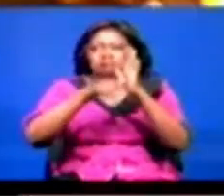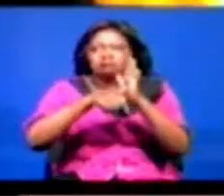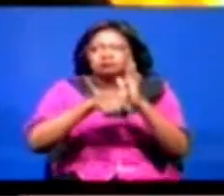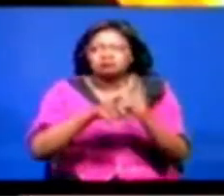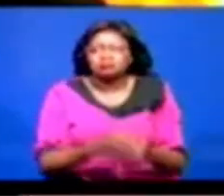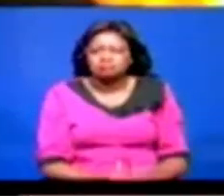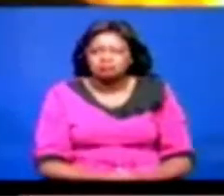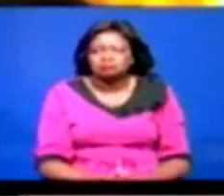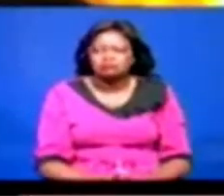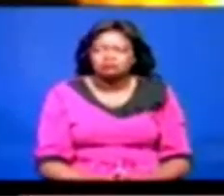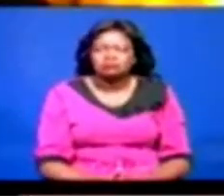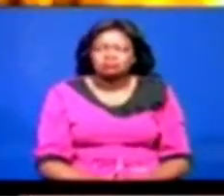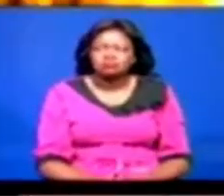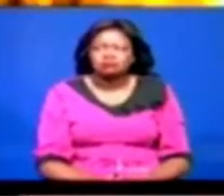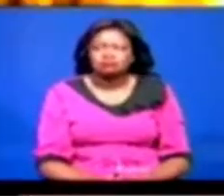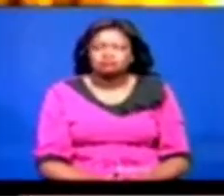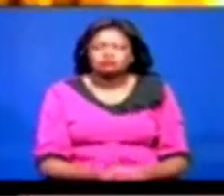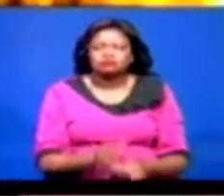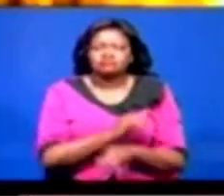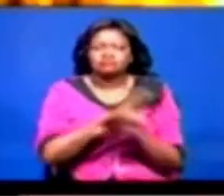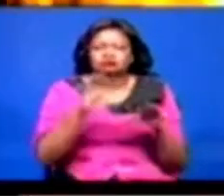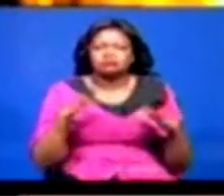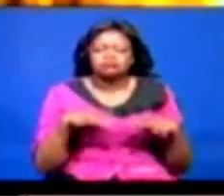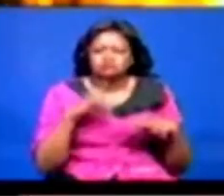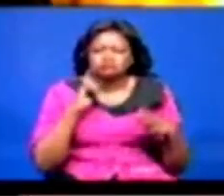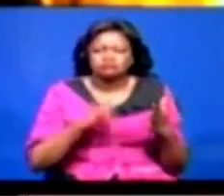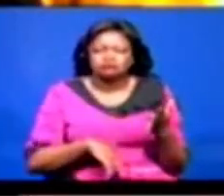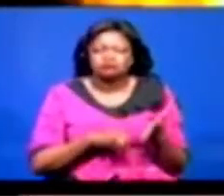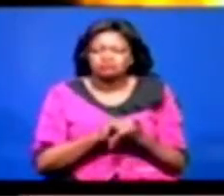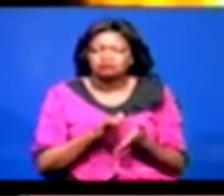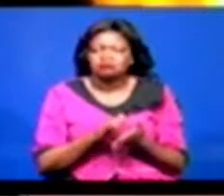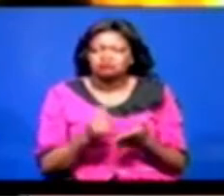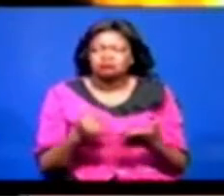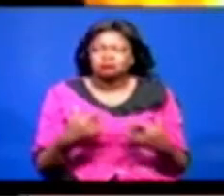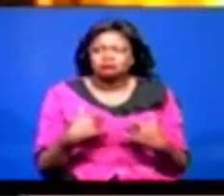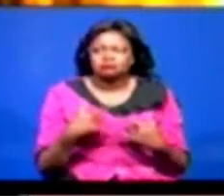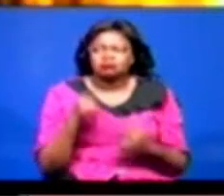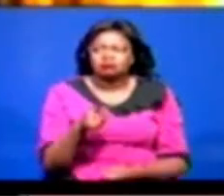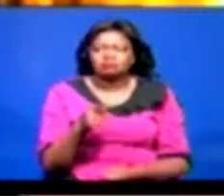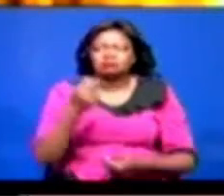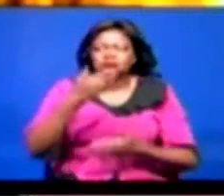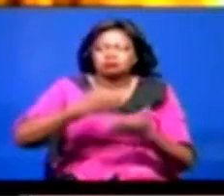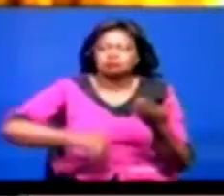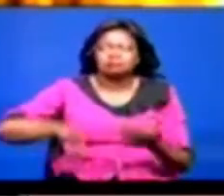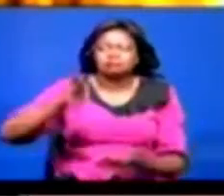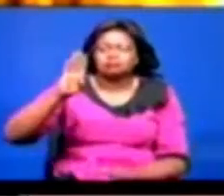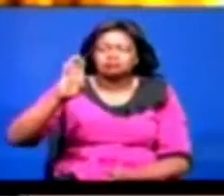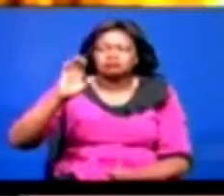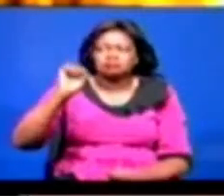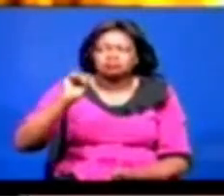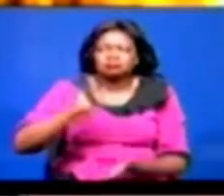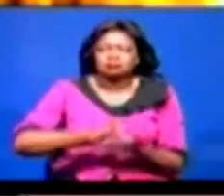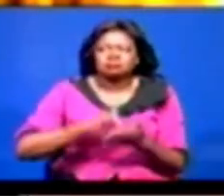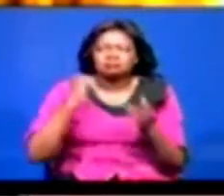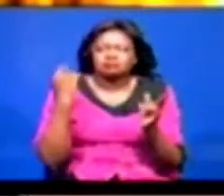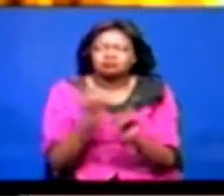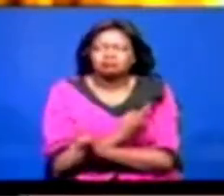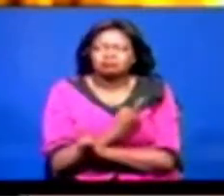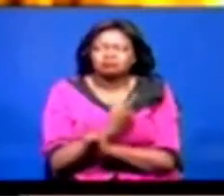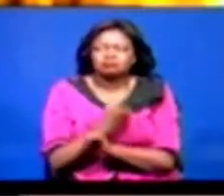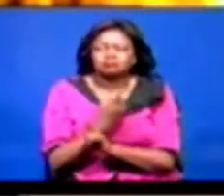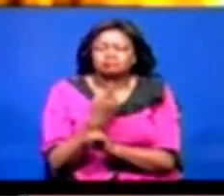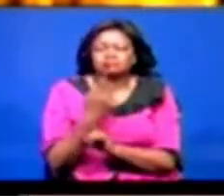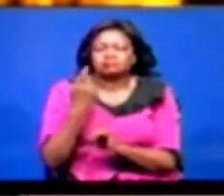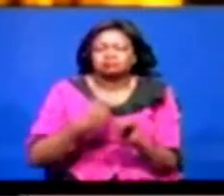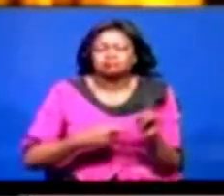Now, no one here is saying that there is this particular Form 34A that is different from the ones that were